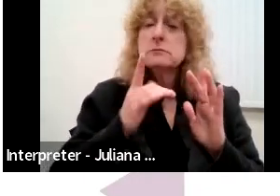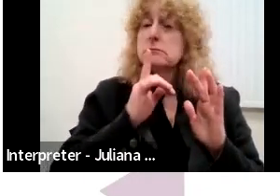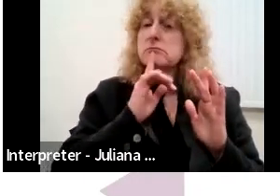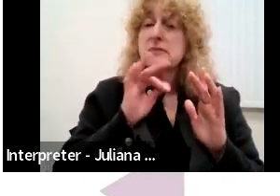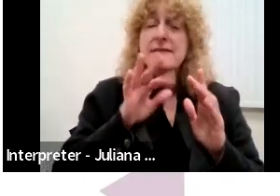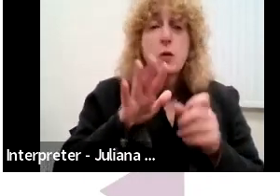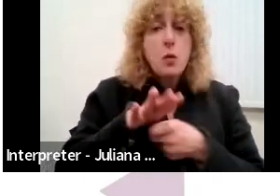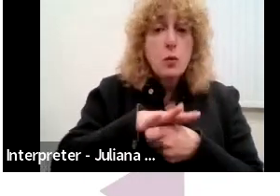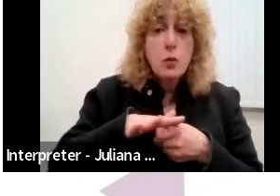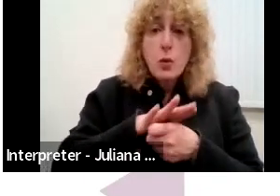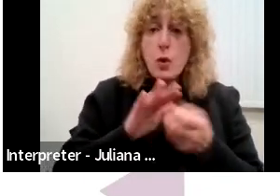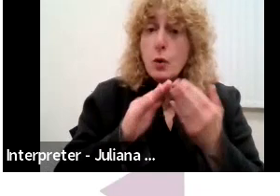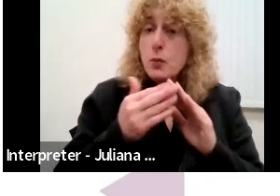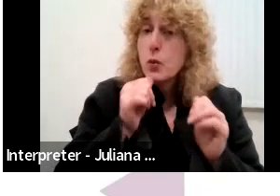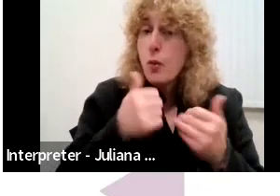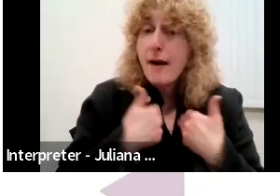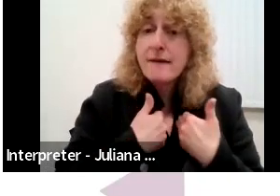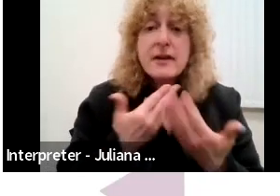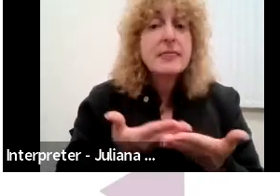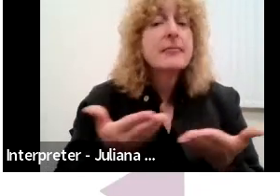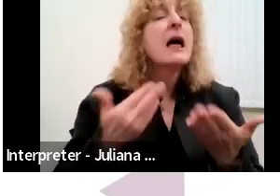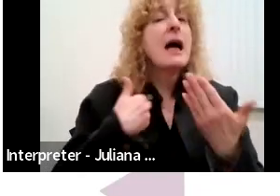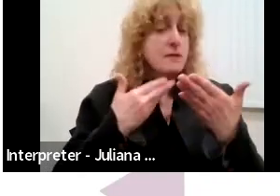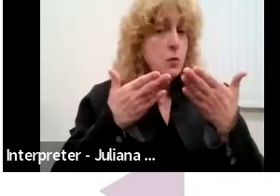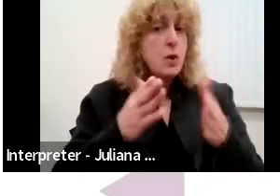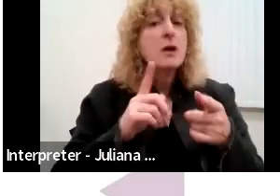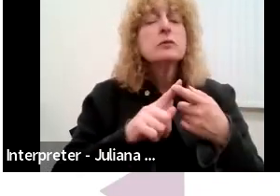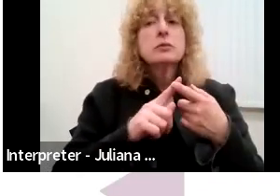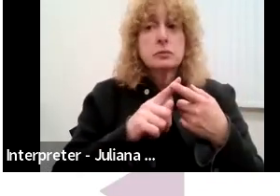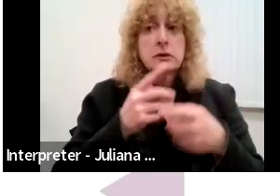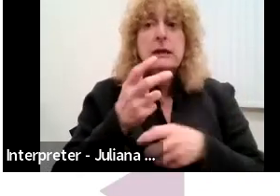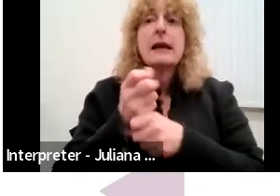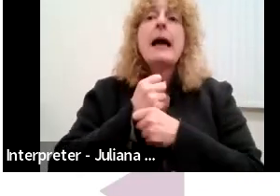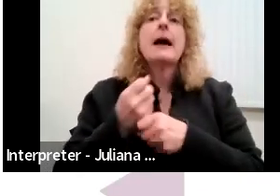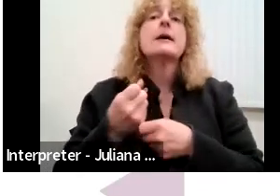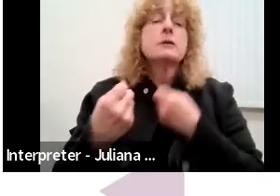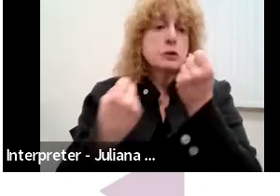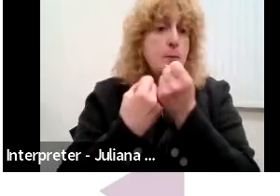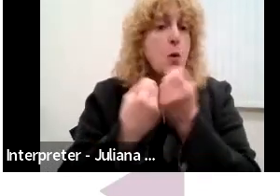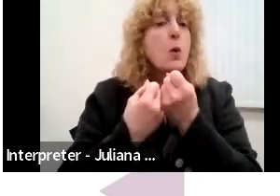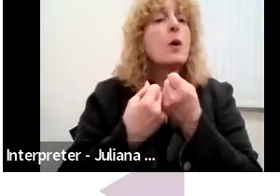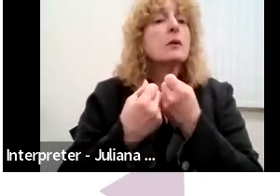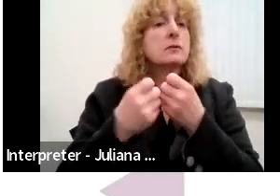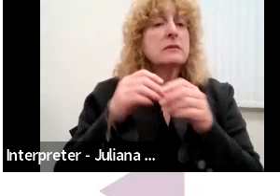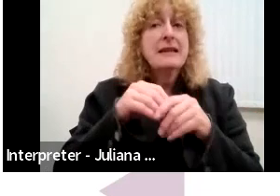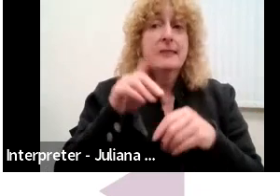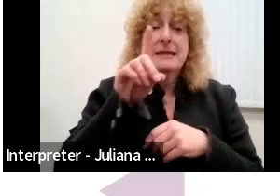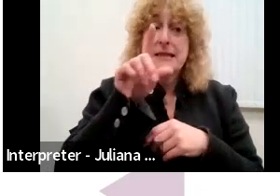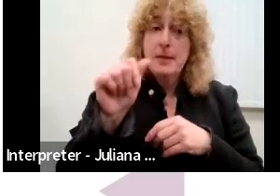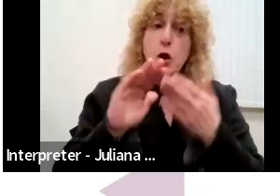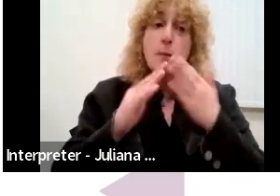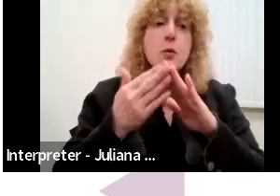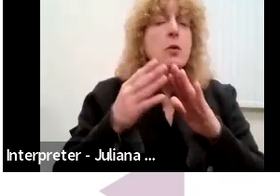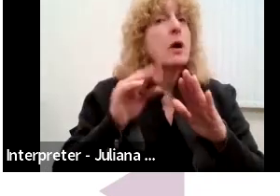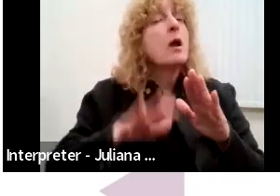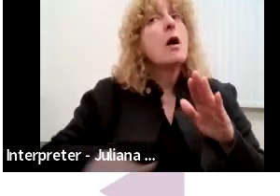local community doesn't have things, there are ways to participate and get support in the disability community, even around